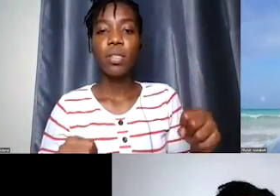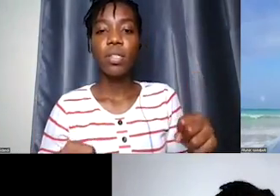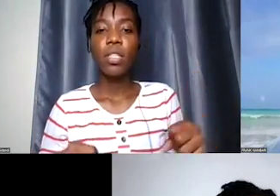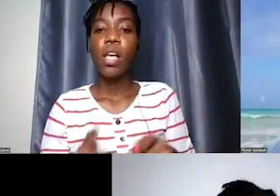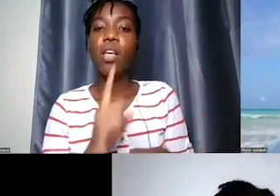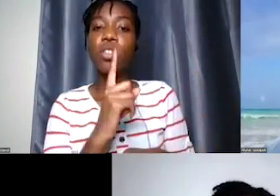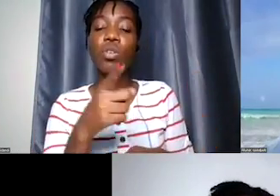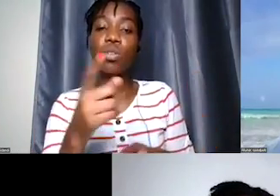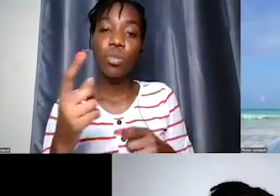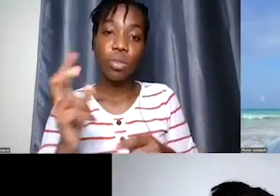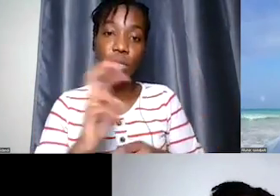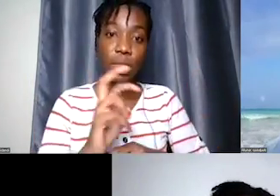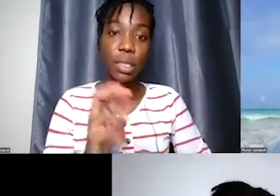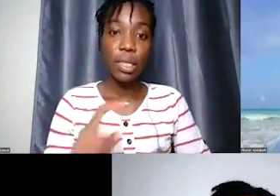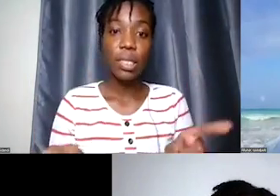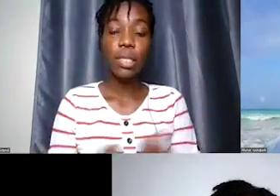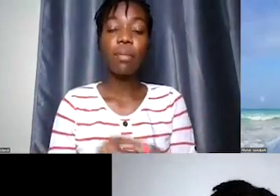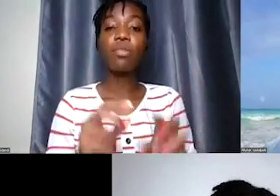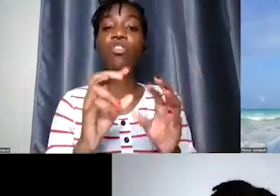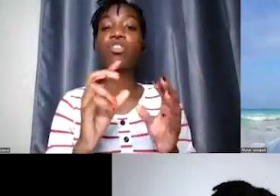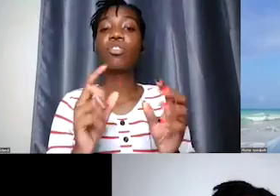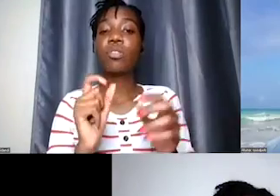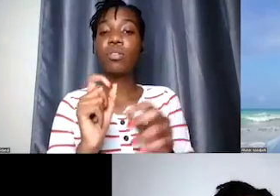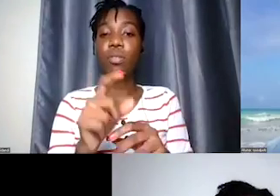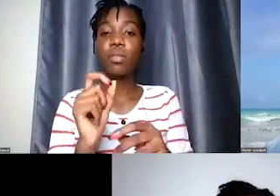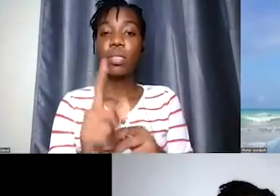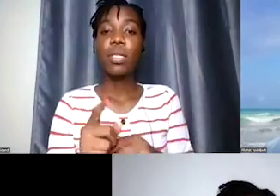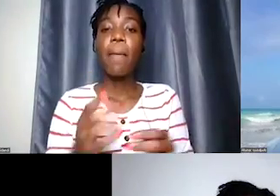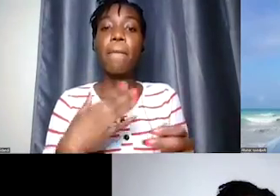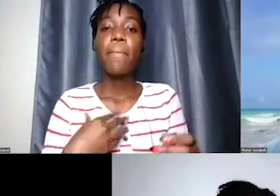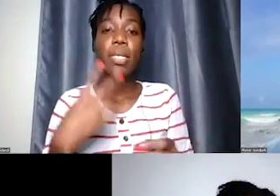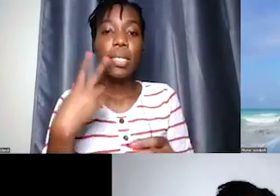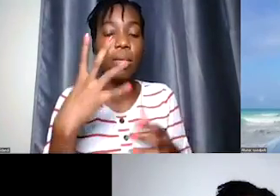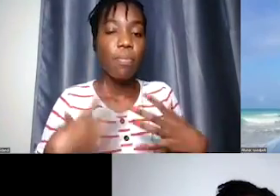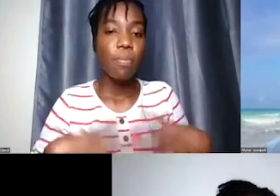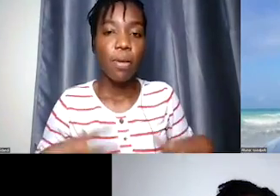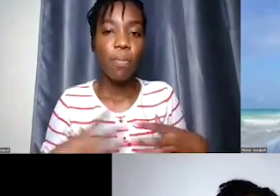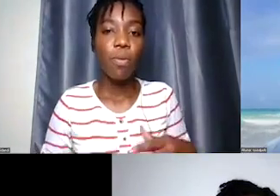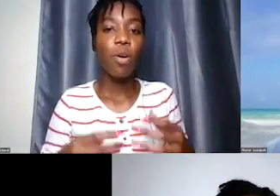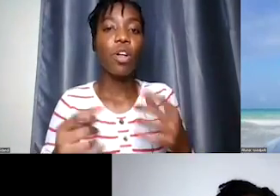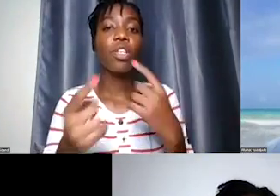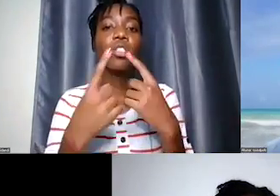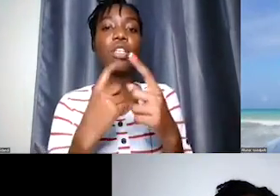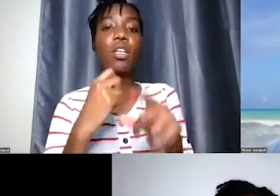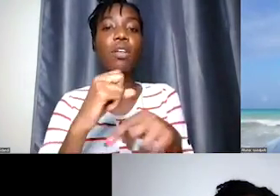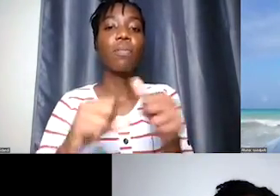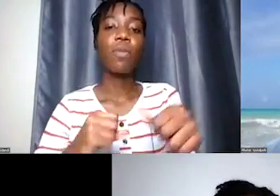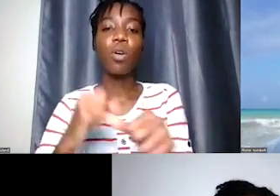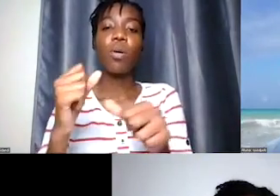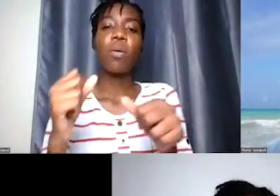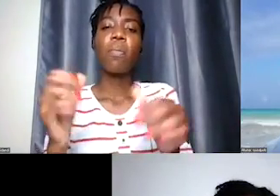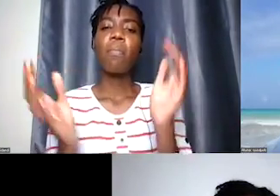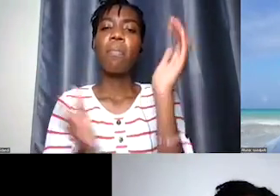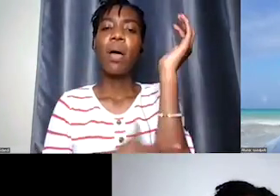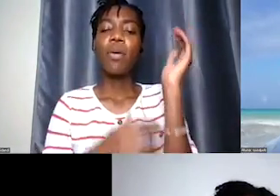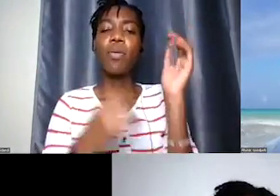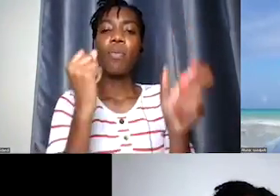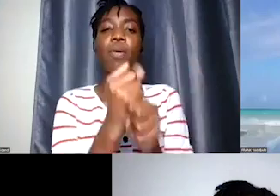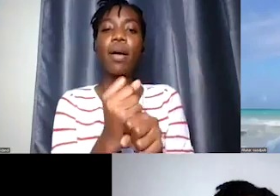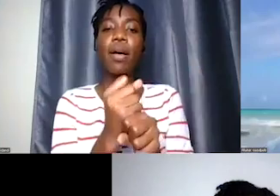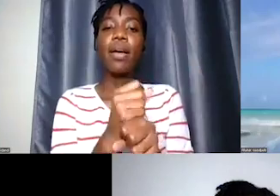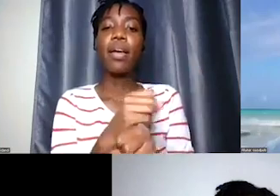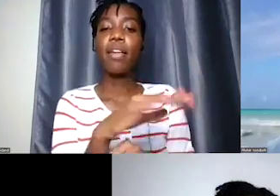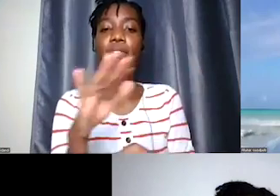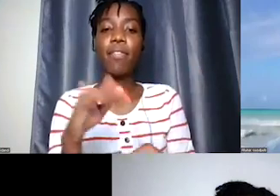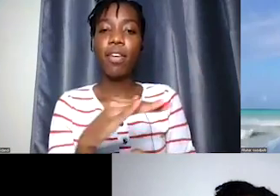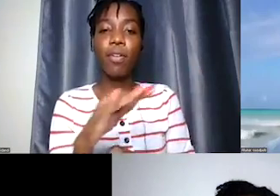chat. I've seen a lot of people talking about toxic workplaces. We've done a toxic work environment from a mental health